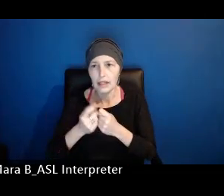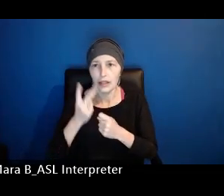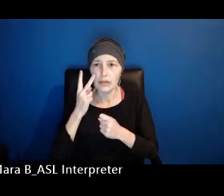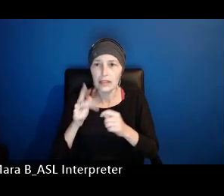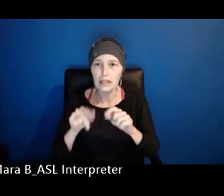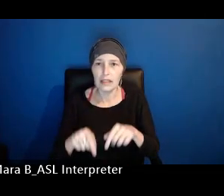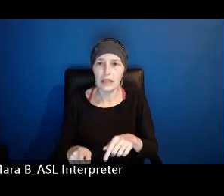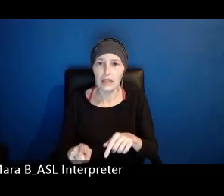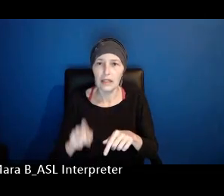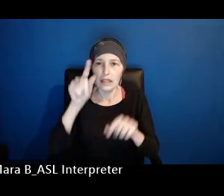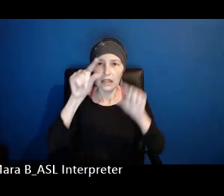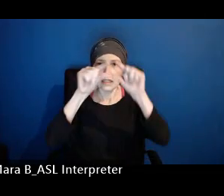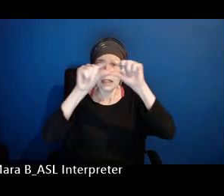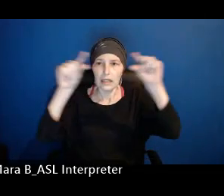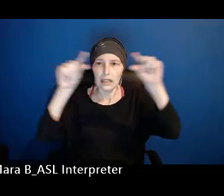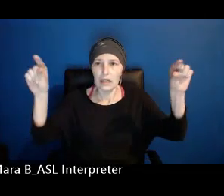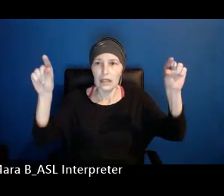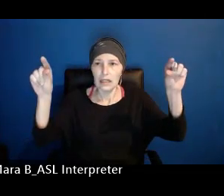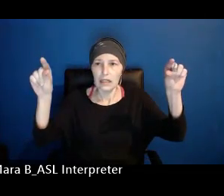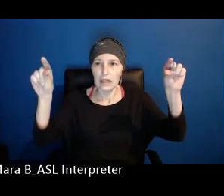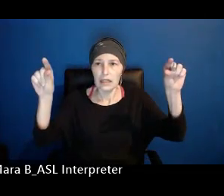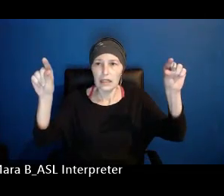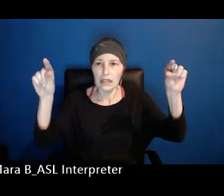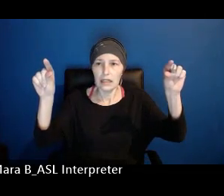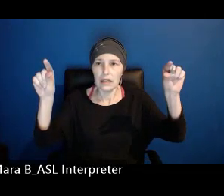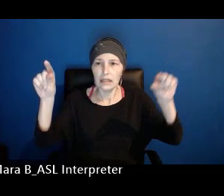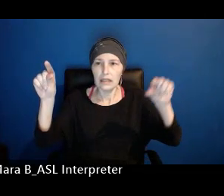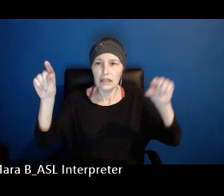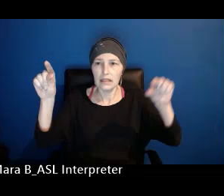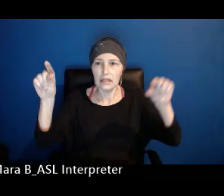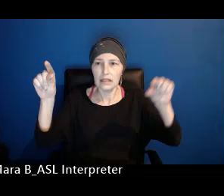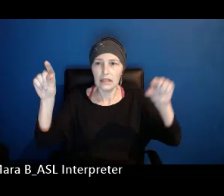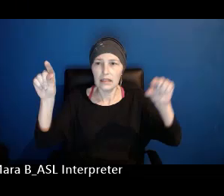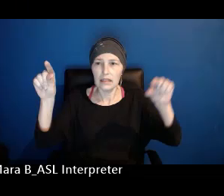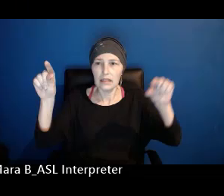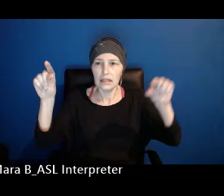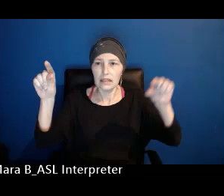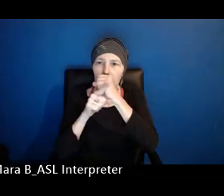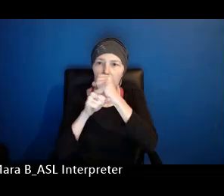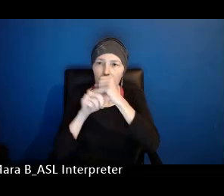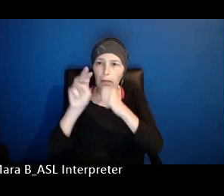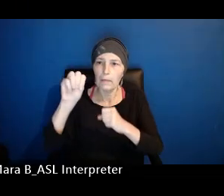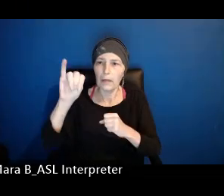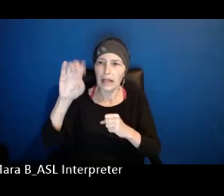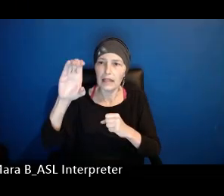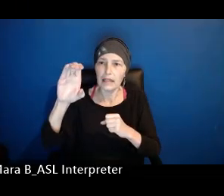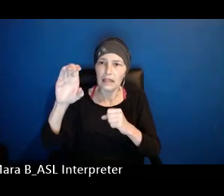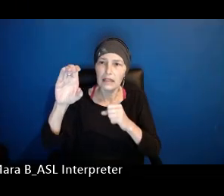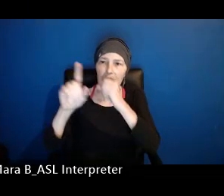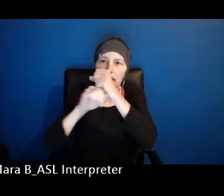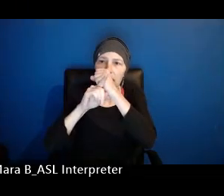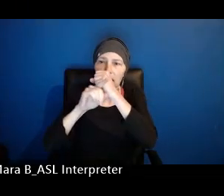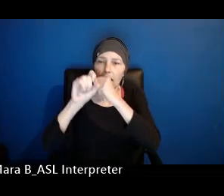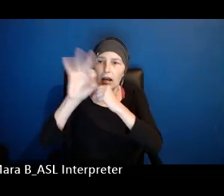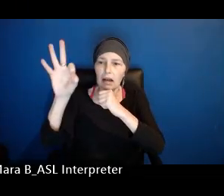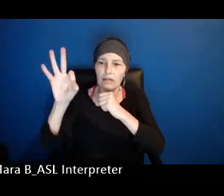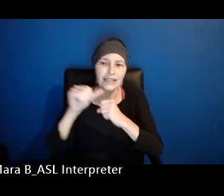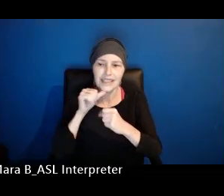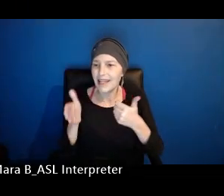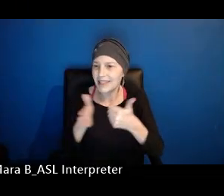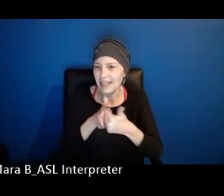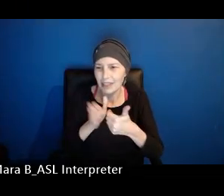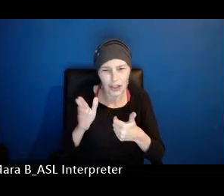right of Teams. It's not next to your name. So maybe some people might be confusing that, but again, it's the